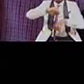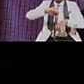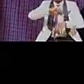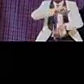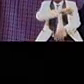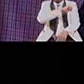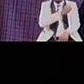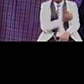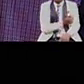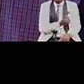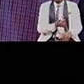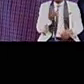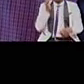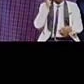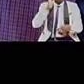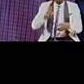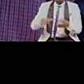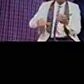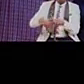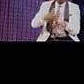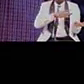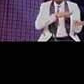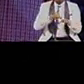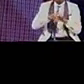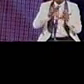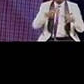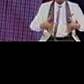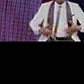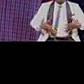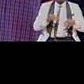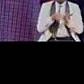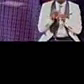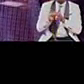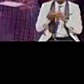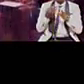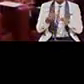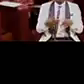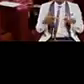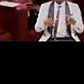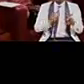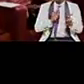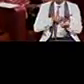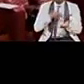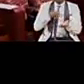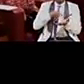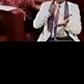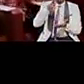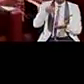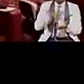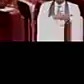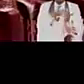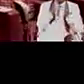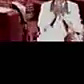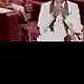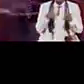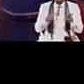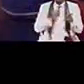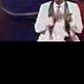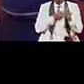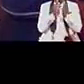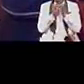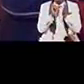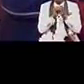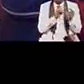will overflow in your life. Let's rise up and talk to the Lord in prayer. Let's pray that the Lord will help us,